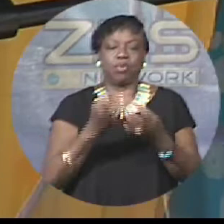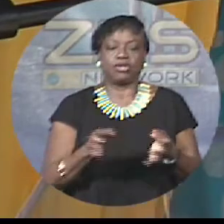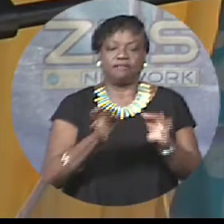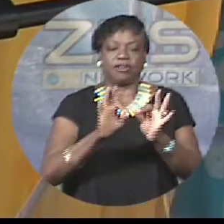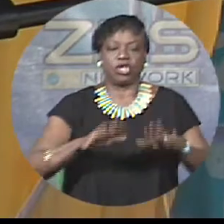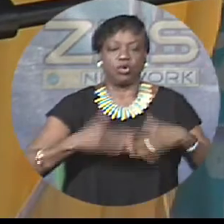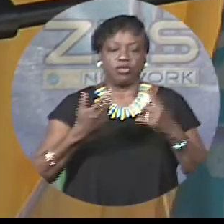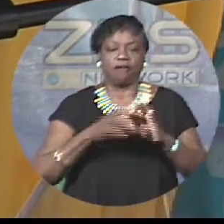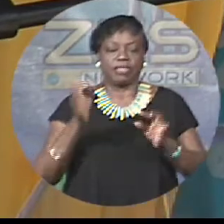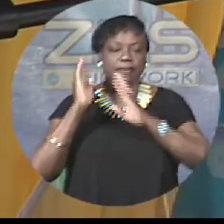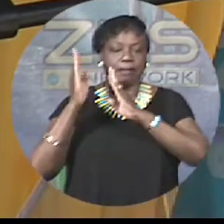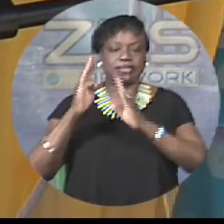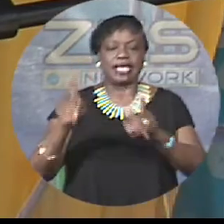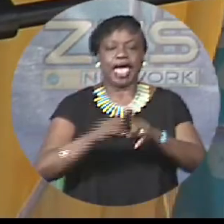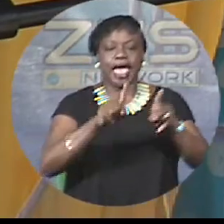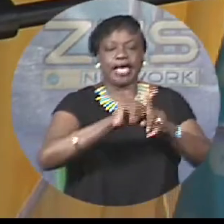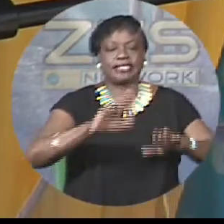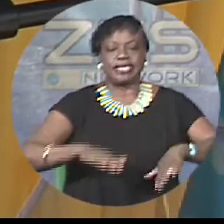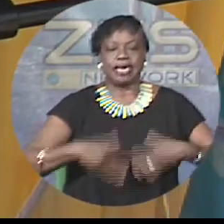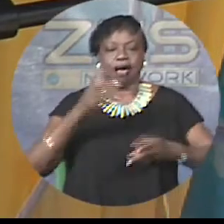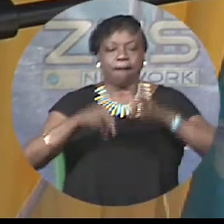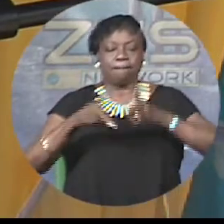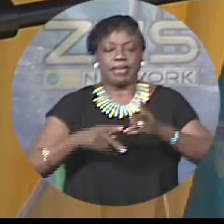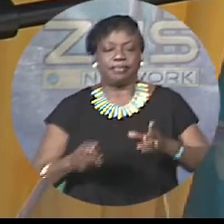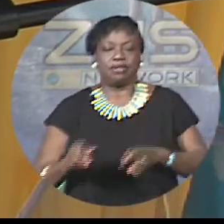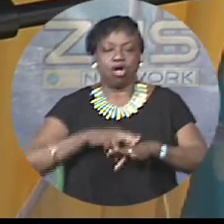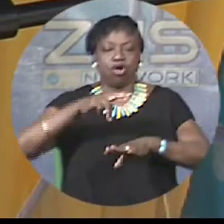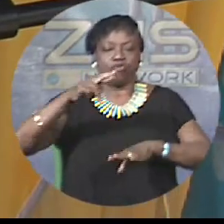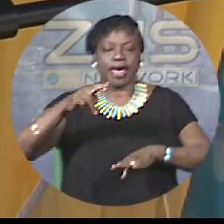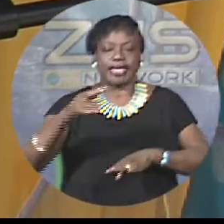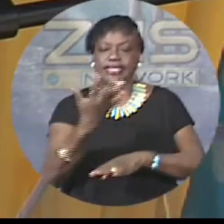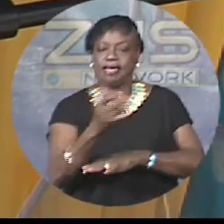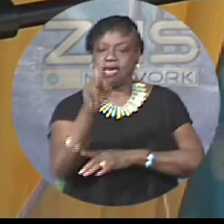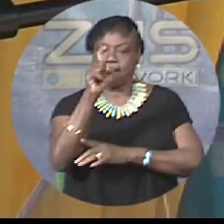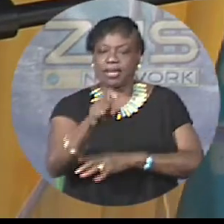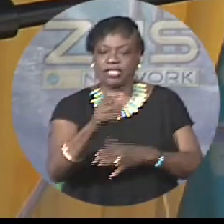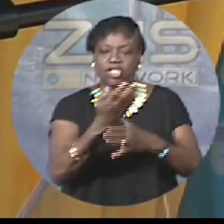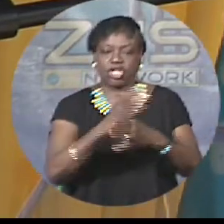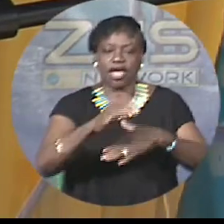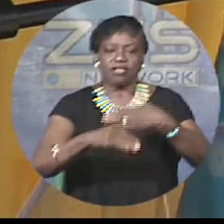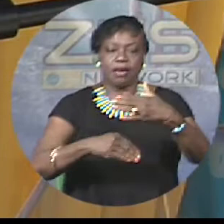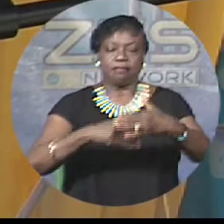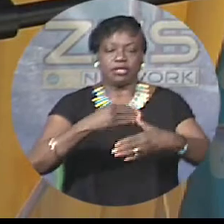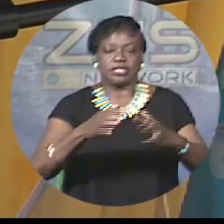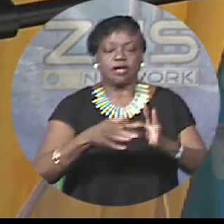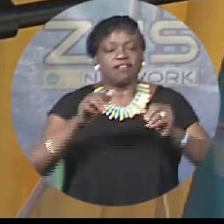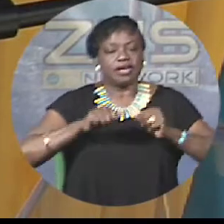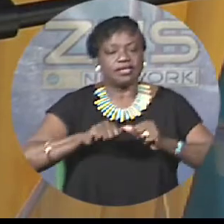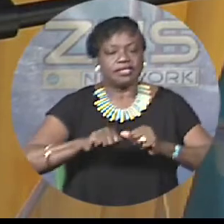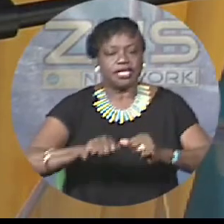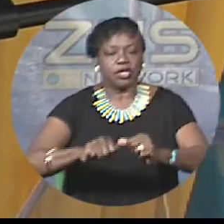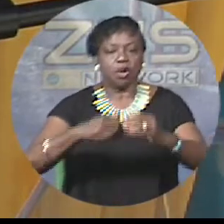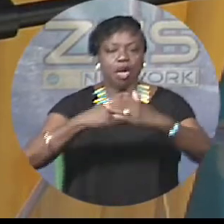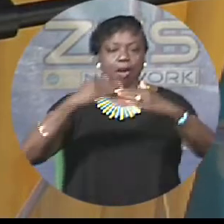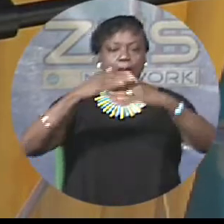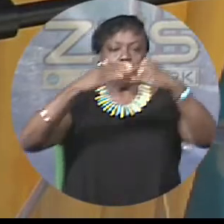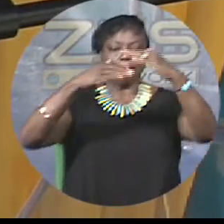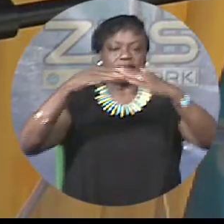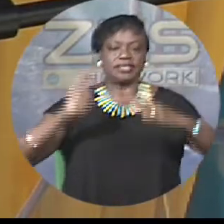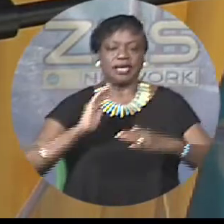new generations rise, they too must share in the process of continuing the building of our